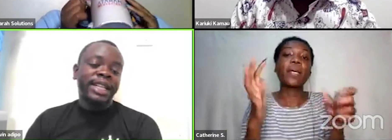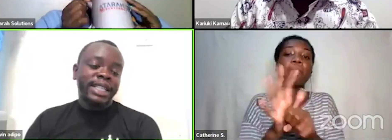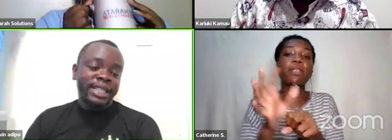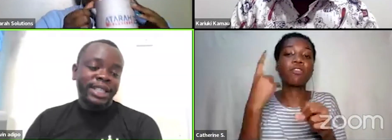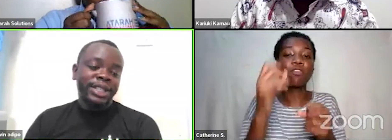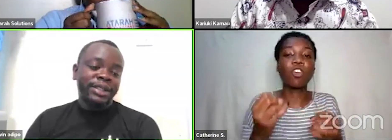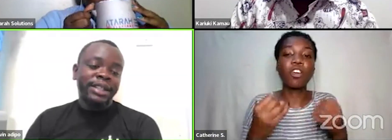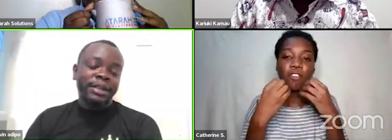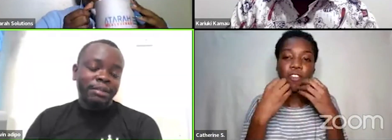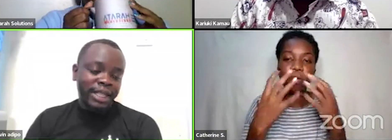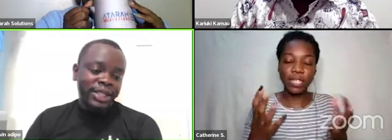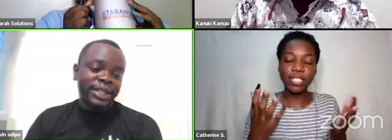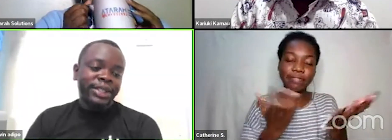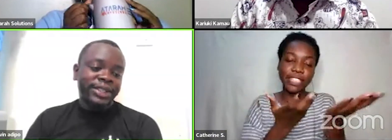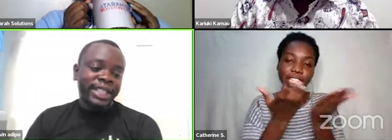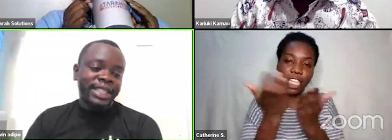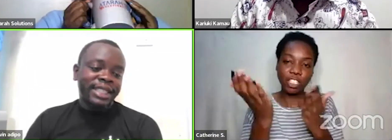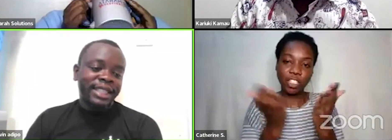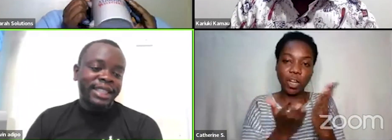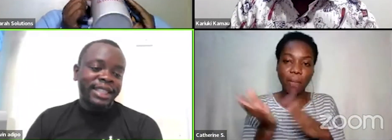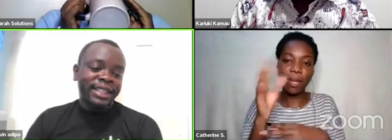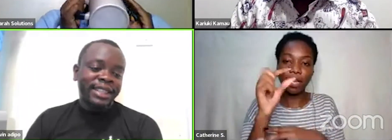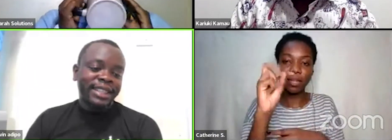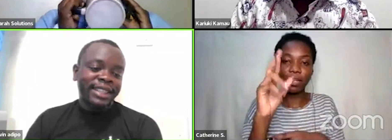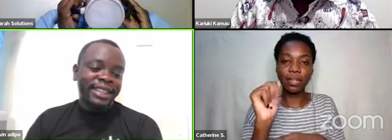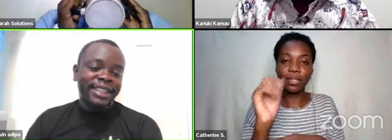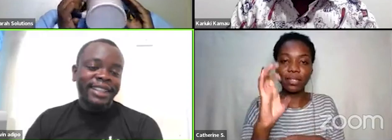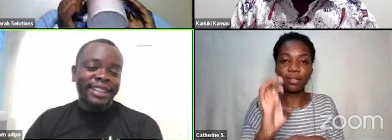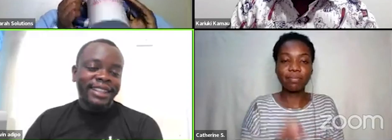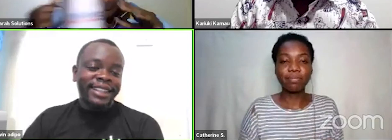informative session. Back to you, Grace.